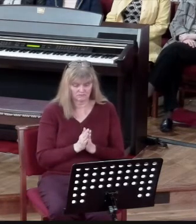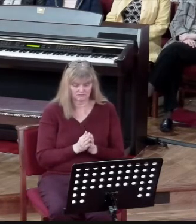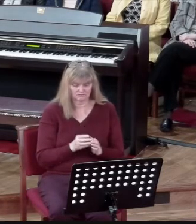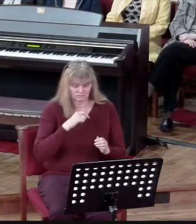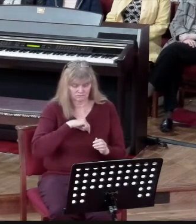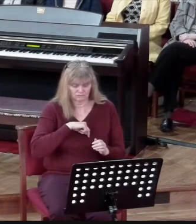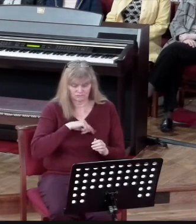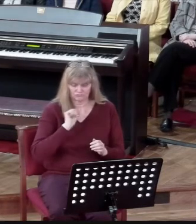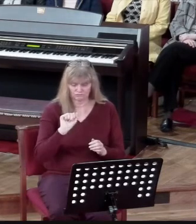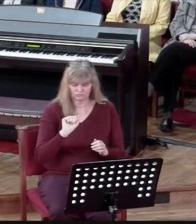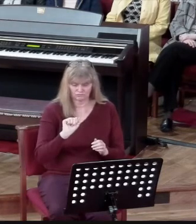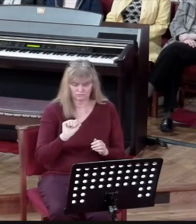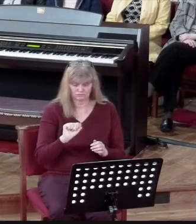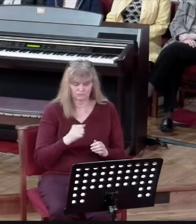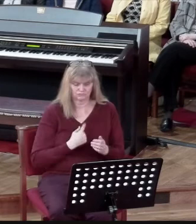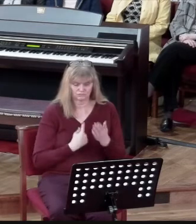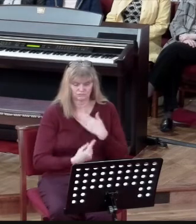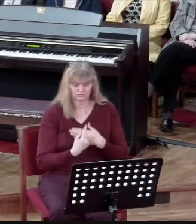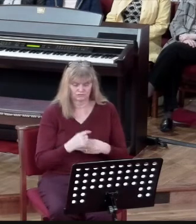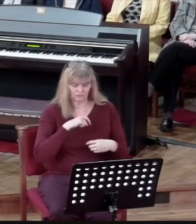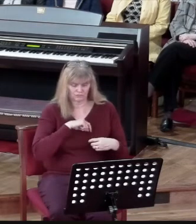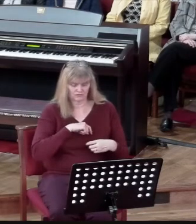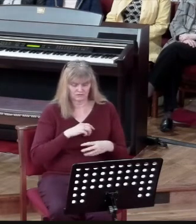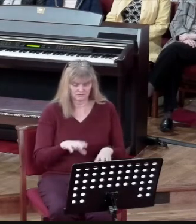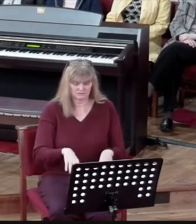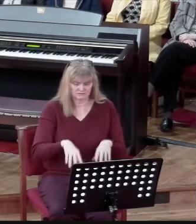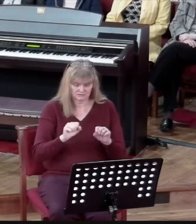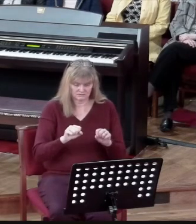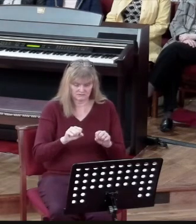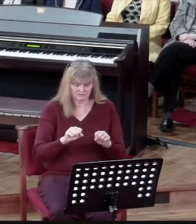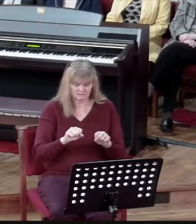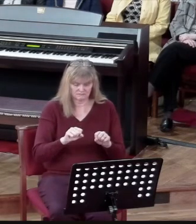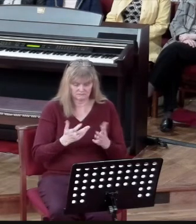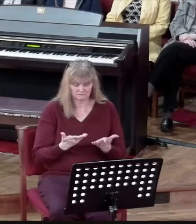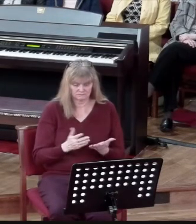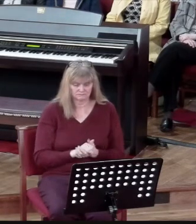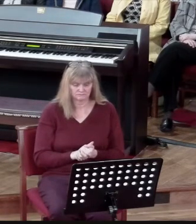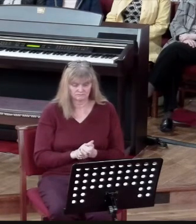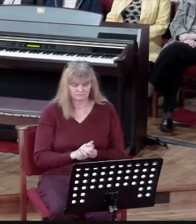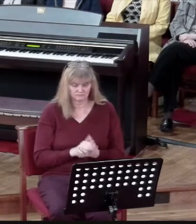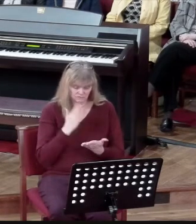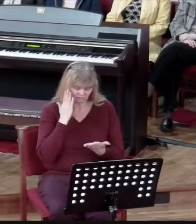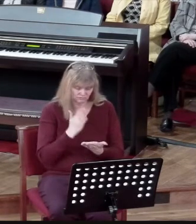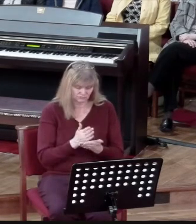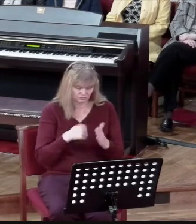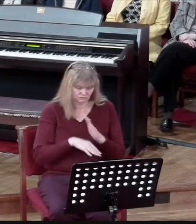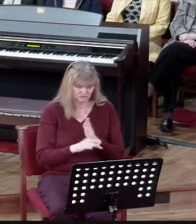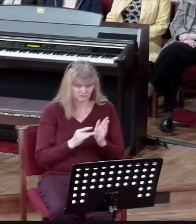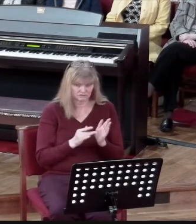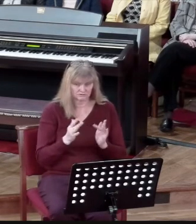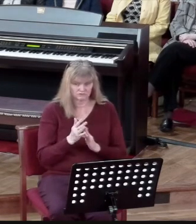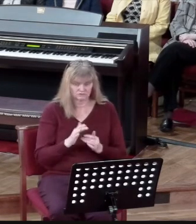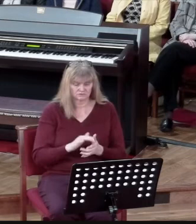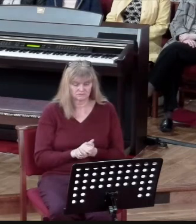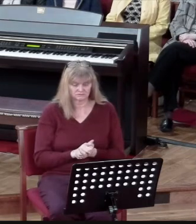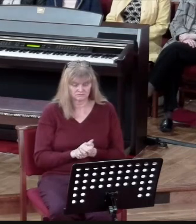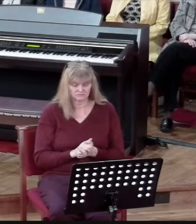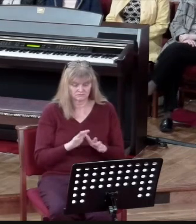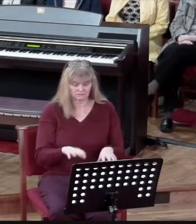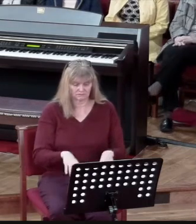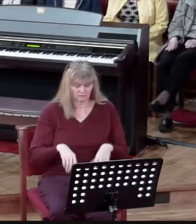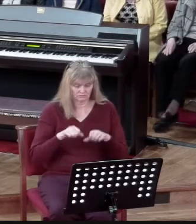and our attitudes. Let's start at that place. And may God bless each one of